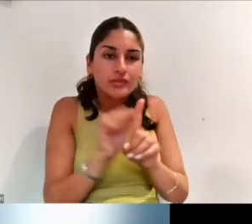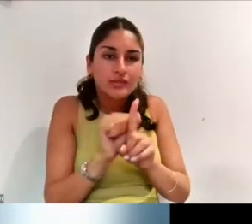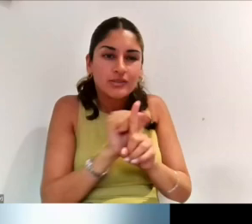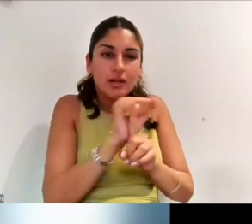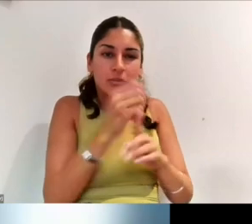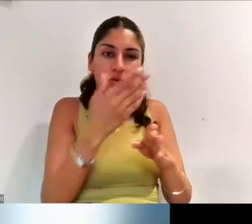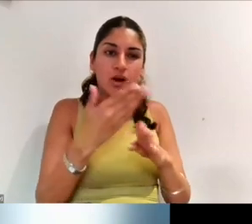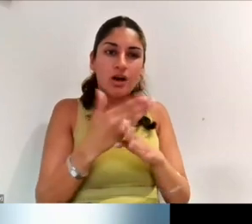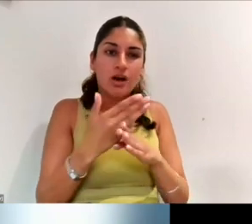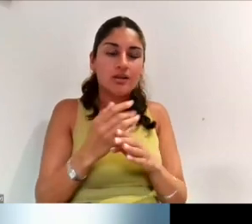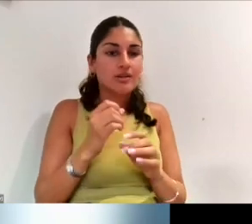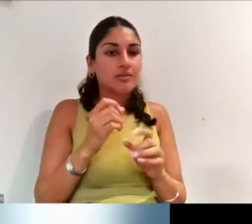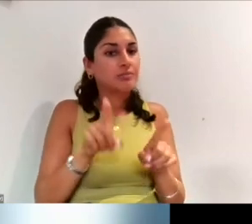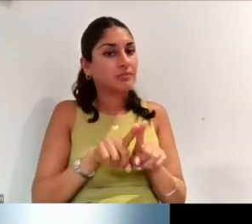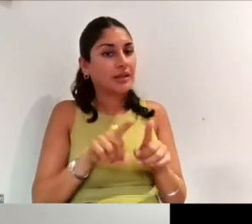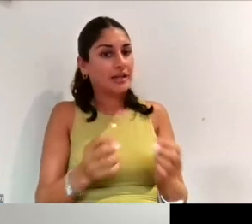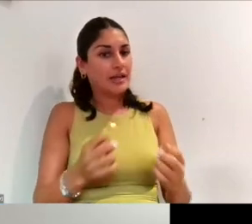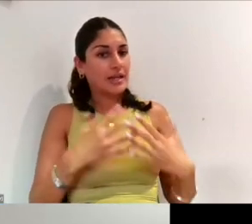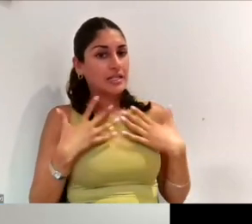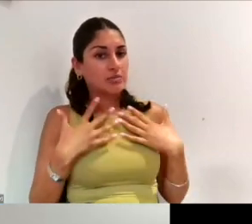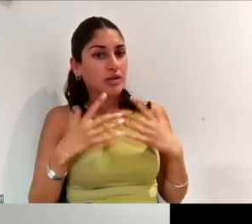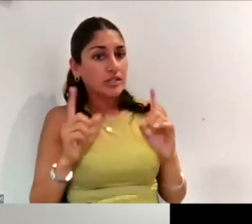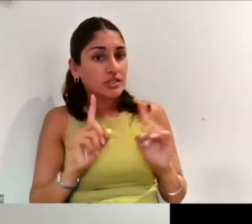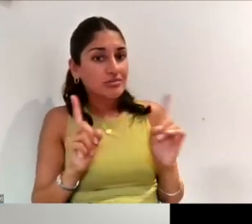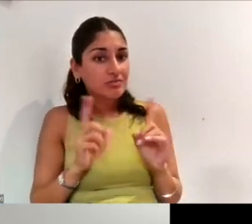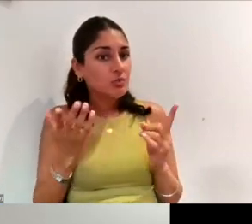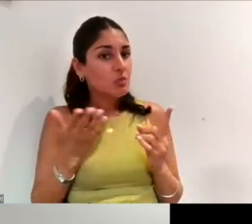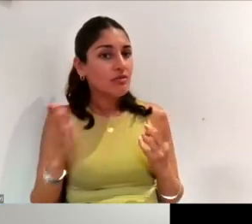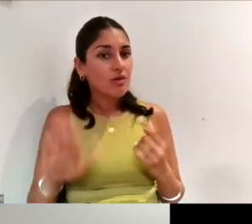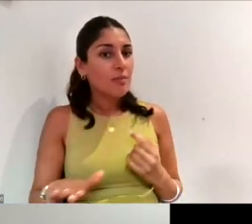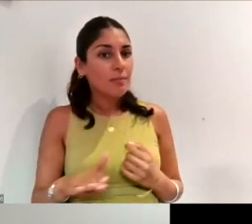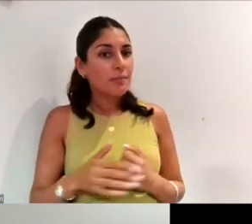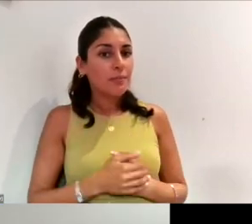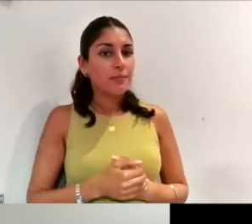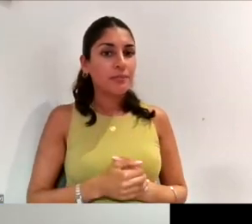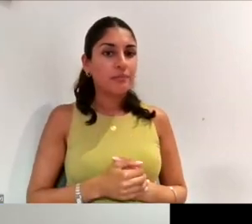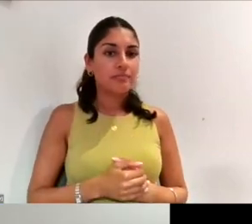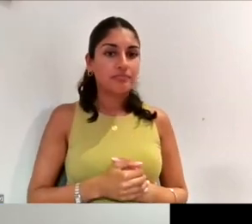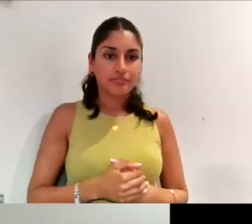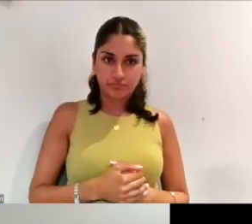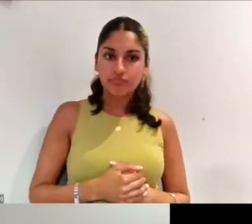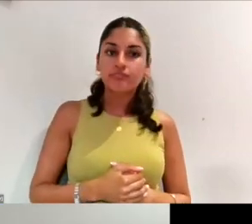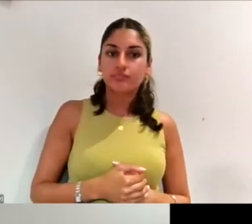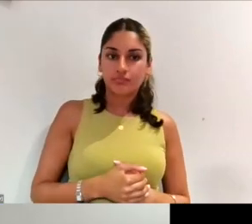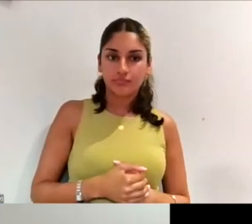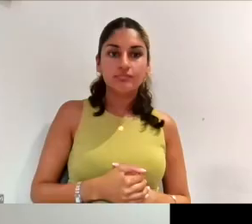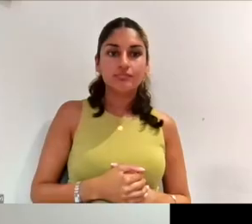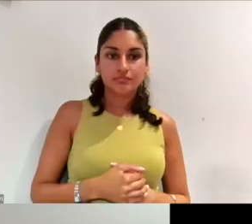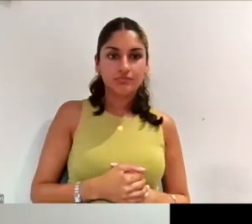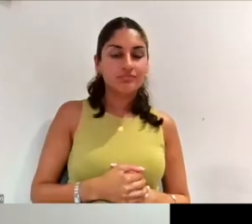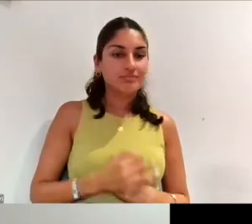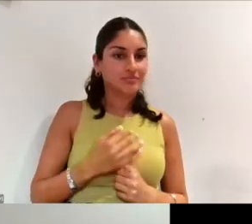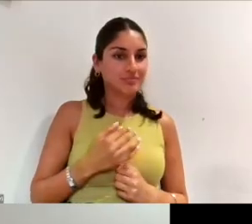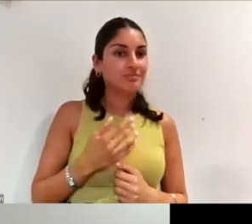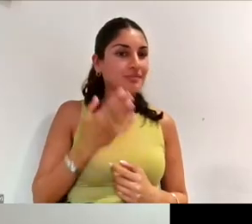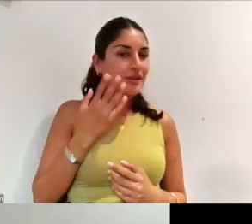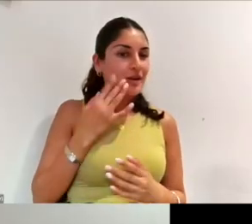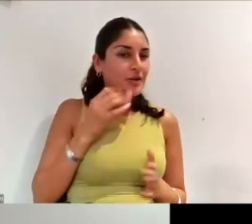this particular project? Yeah, yeah, I think the question came in as I was speaking about the inspiration,